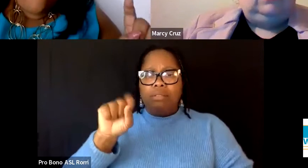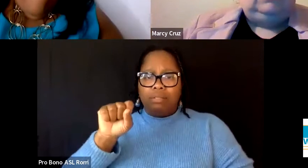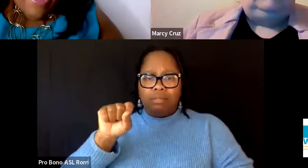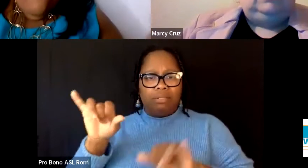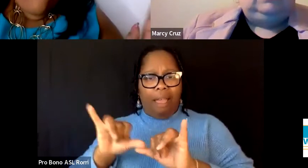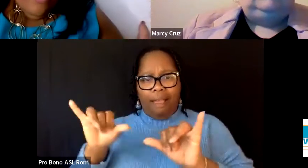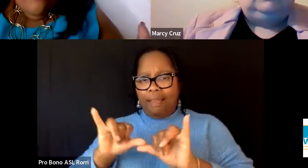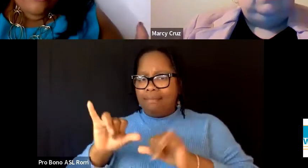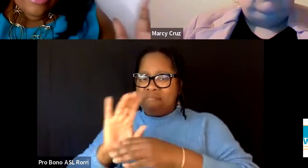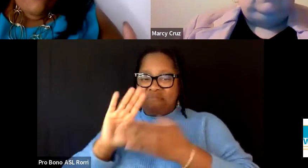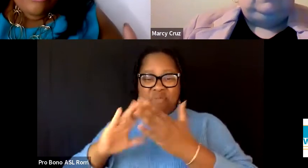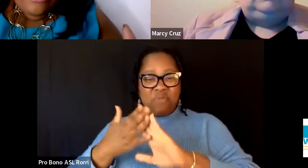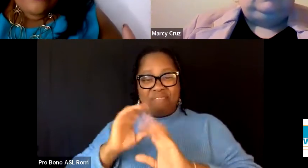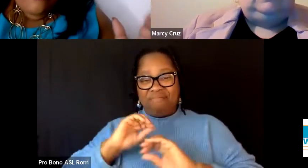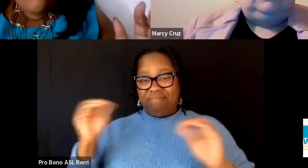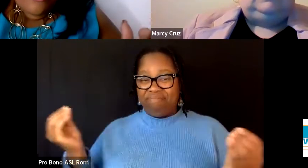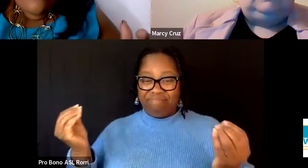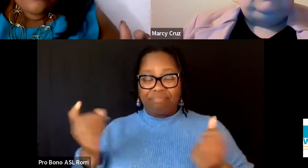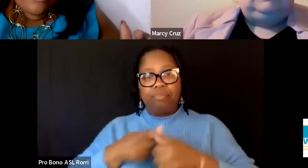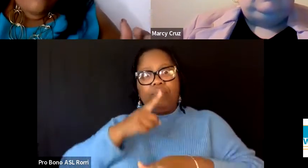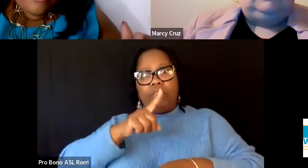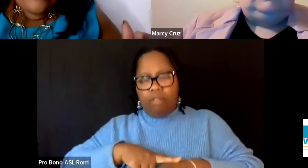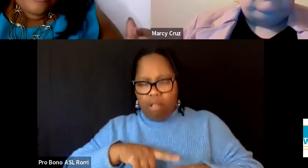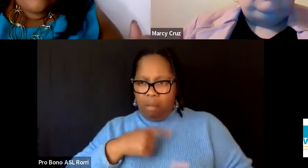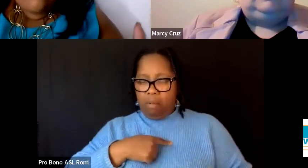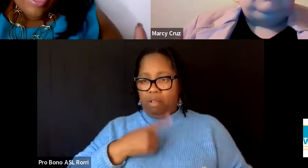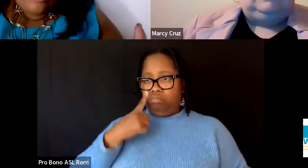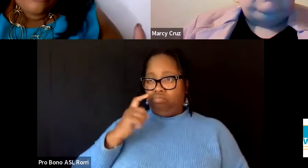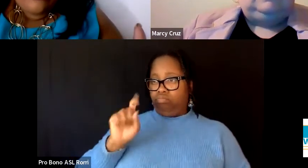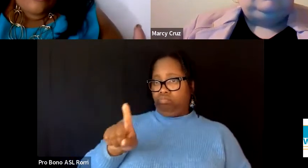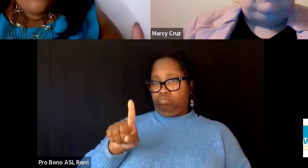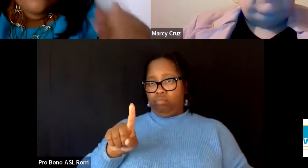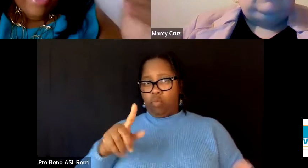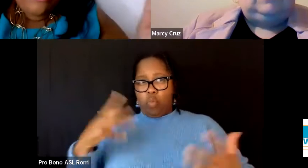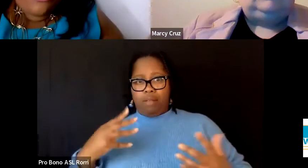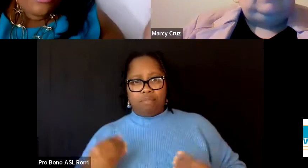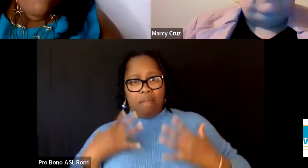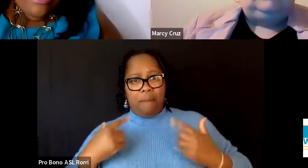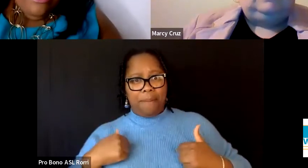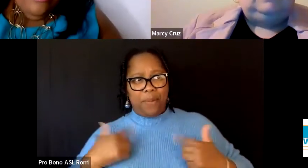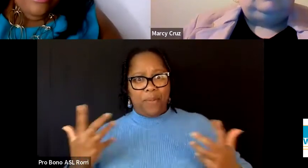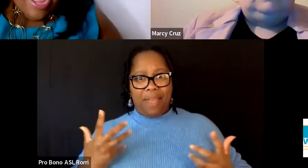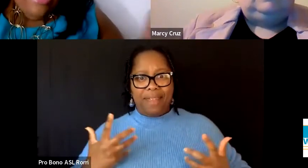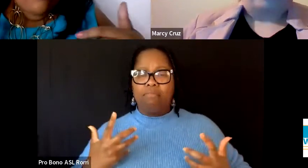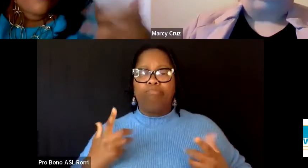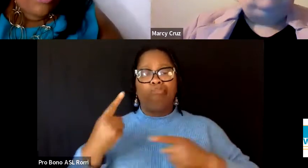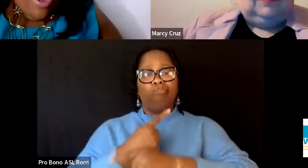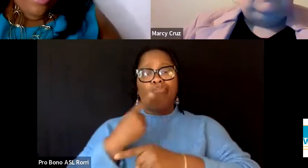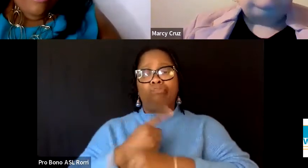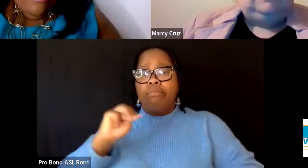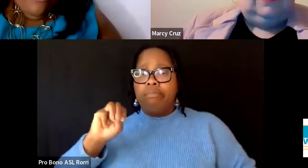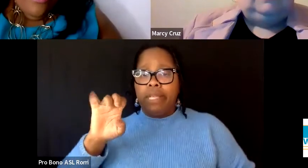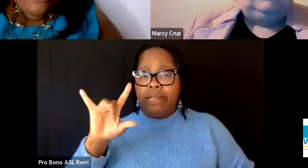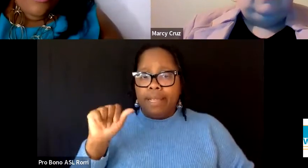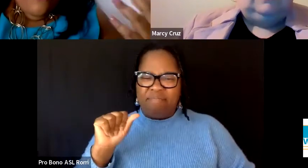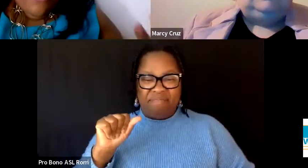So my first images and first things that inspired me was mainstream media, like the majority